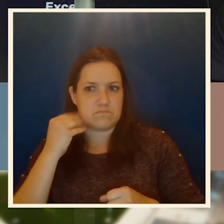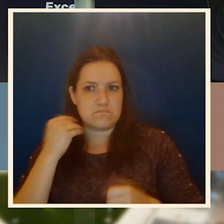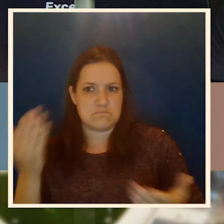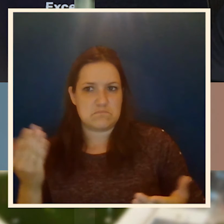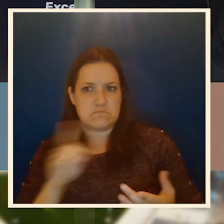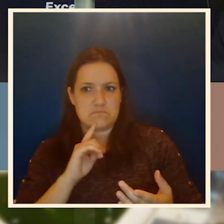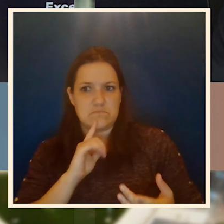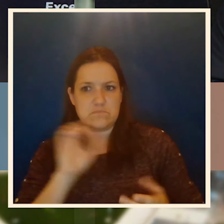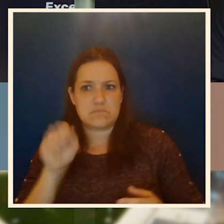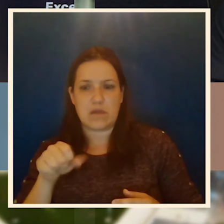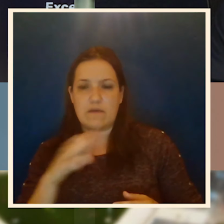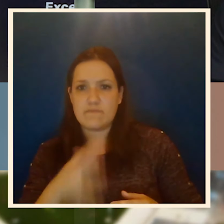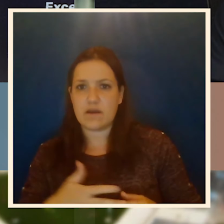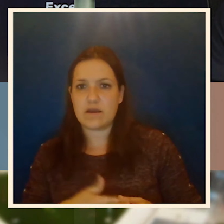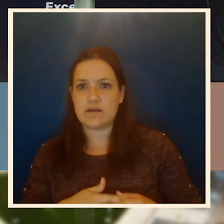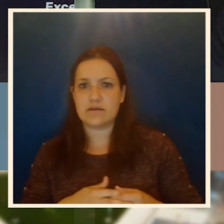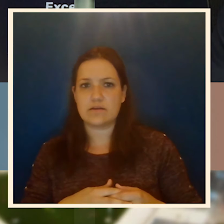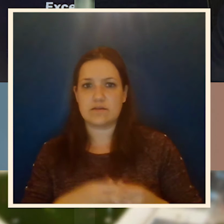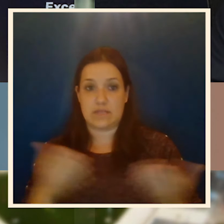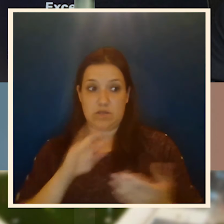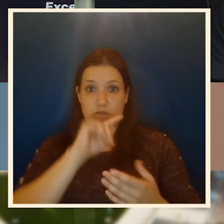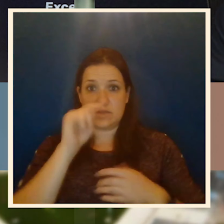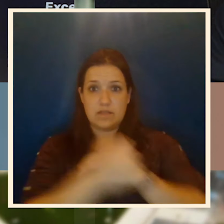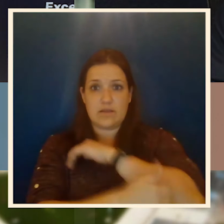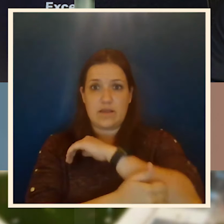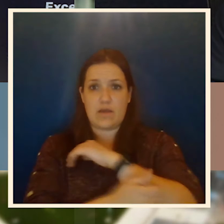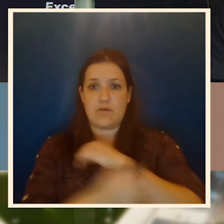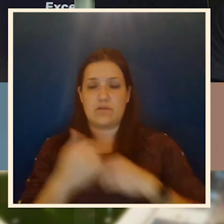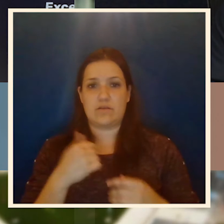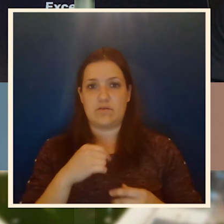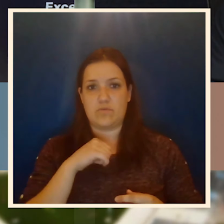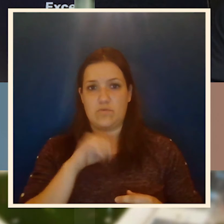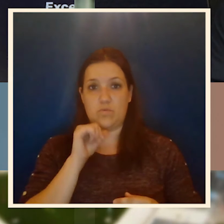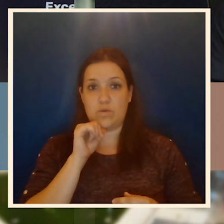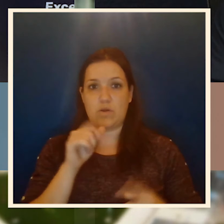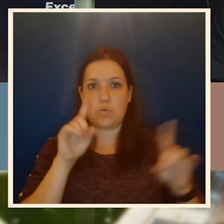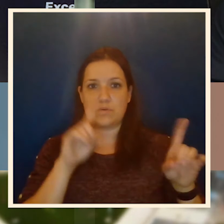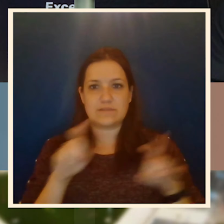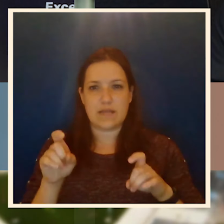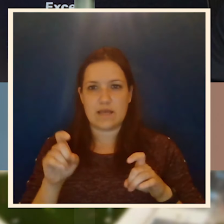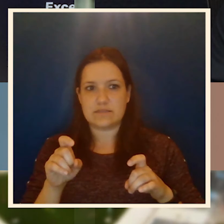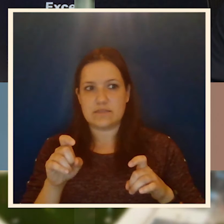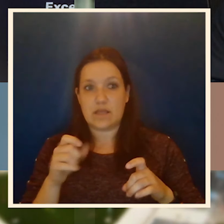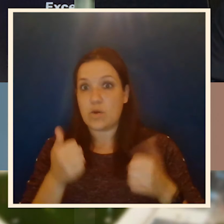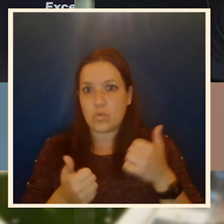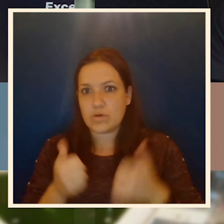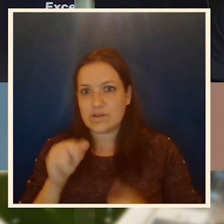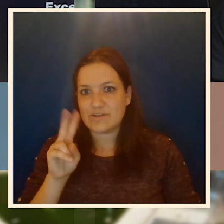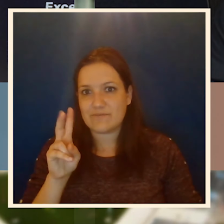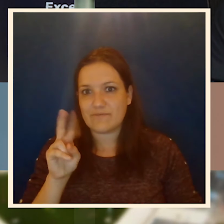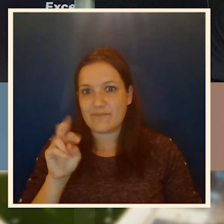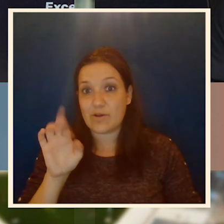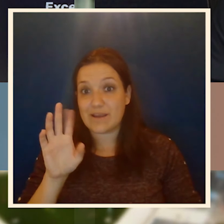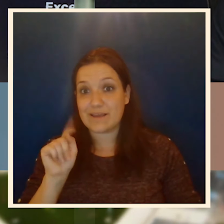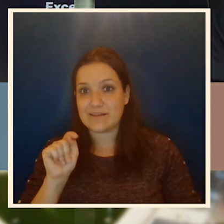against these variants. And I think the experience is proving that they are. Certainly in Tulare County,